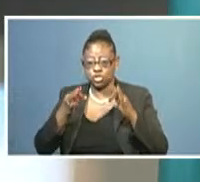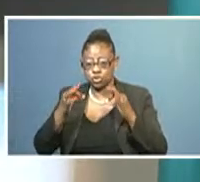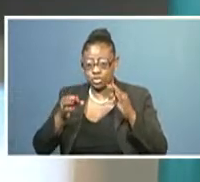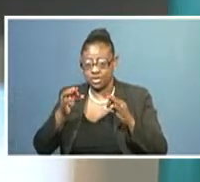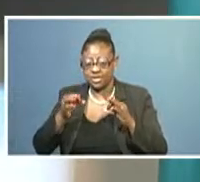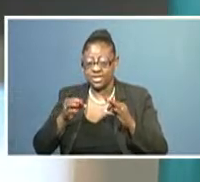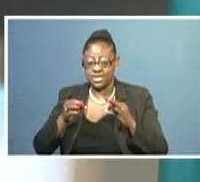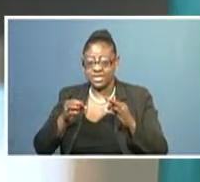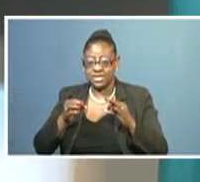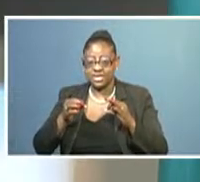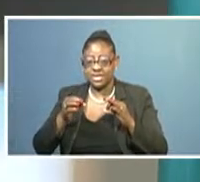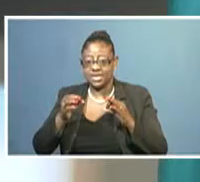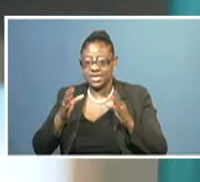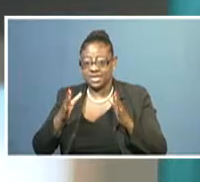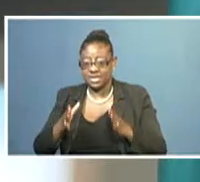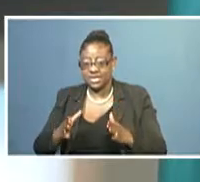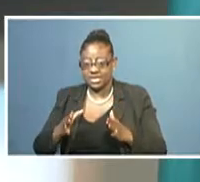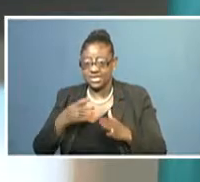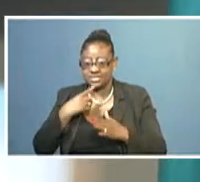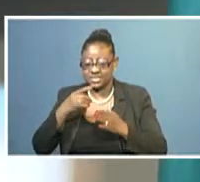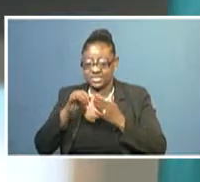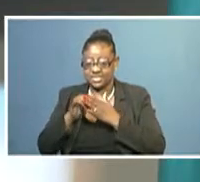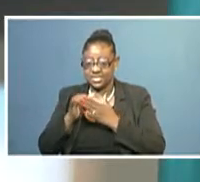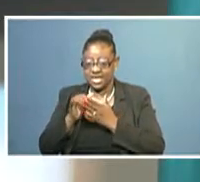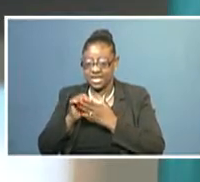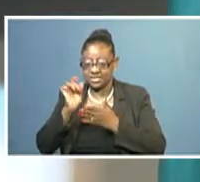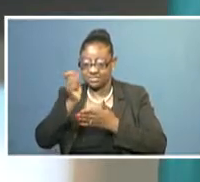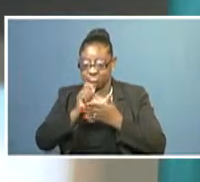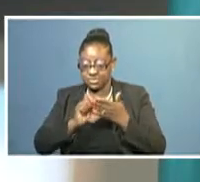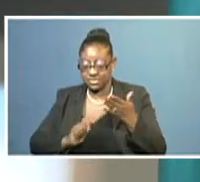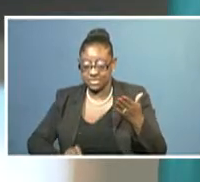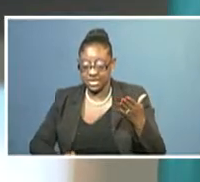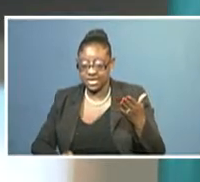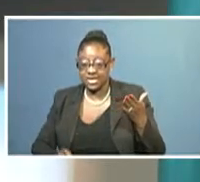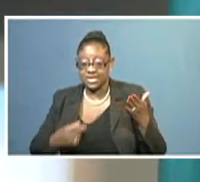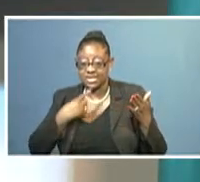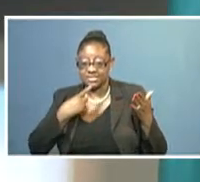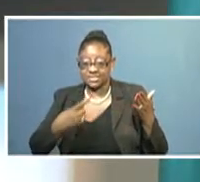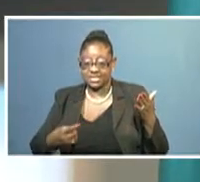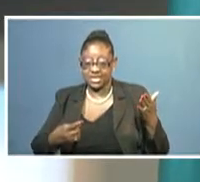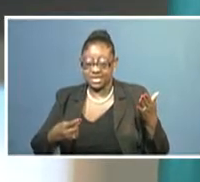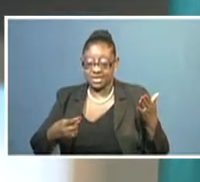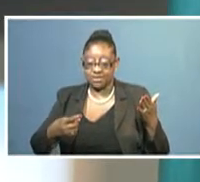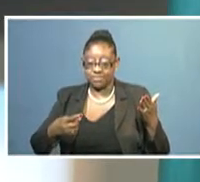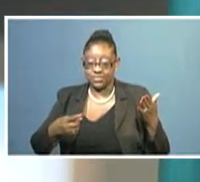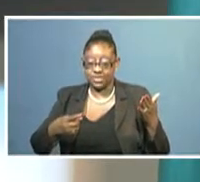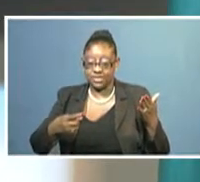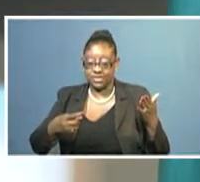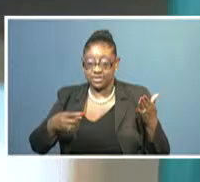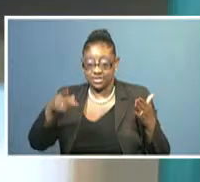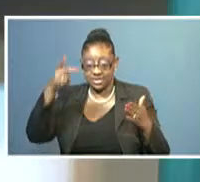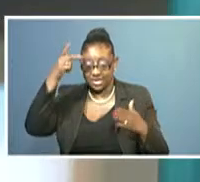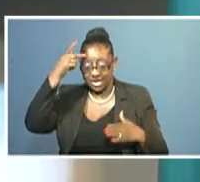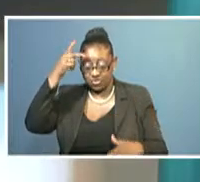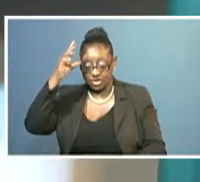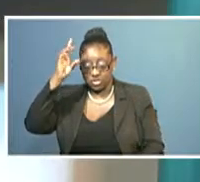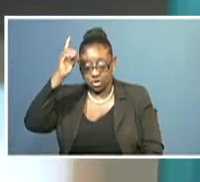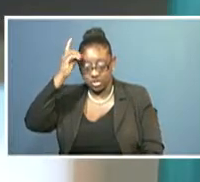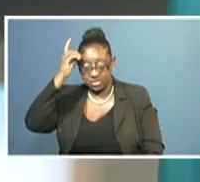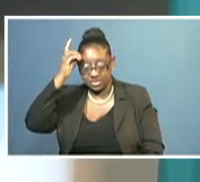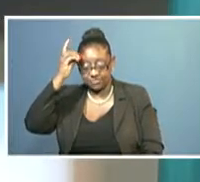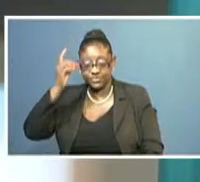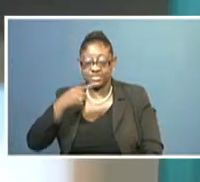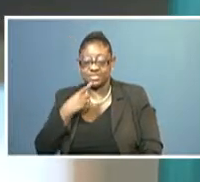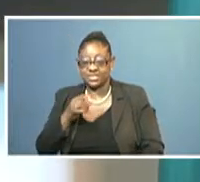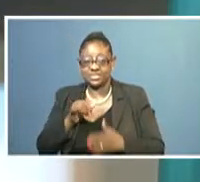by the senior officer, having conducted the matter, signed a noli prosecute in the matter of R versus Kenred Dorsett. This